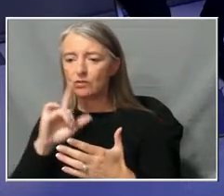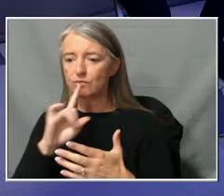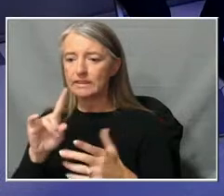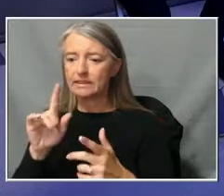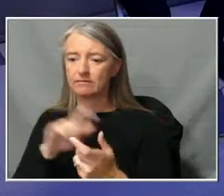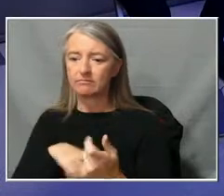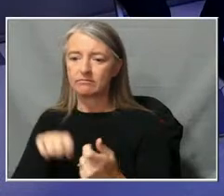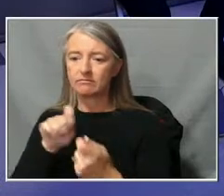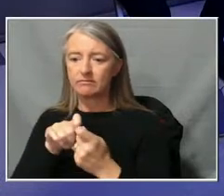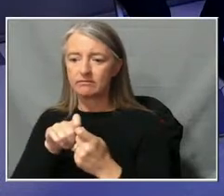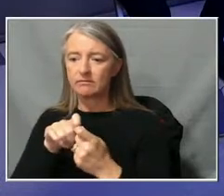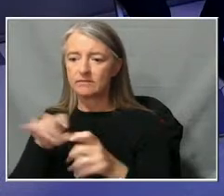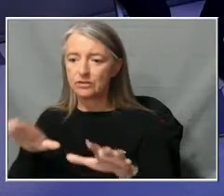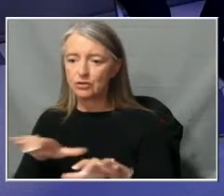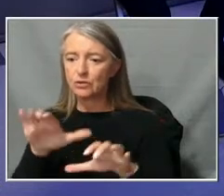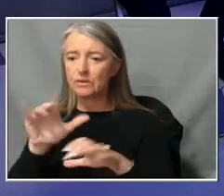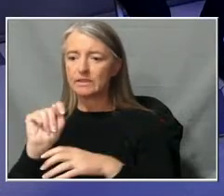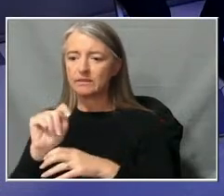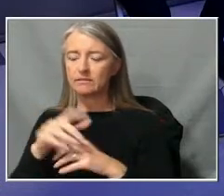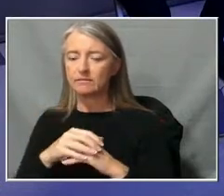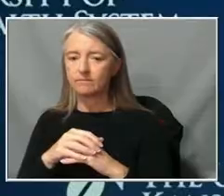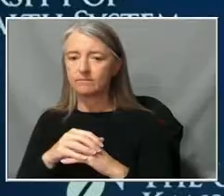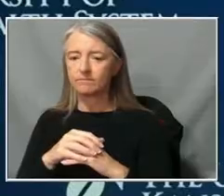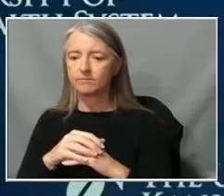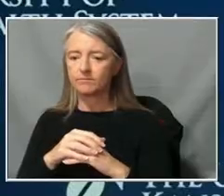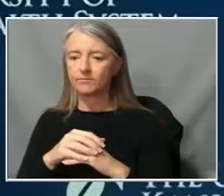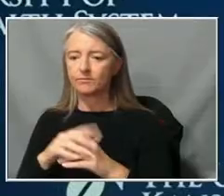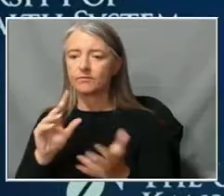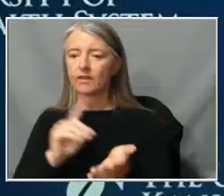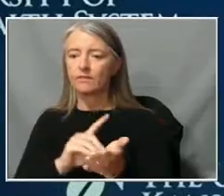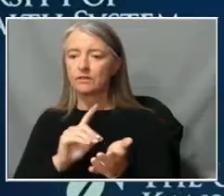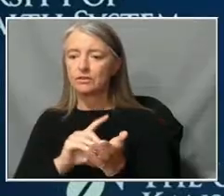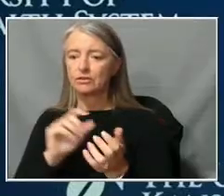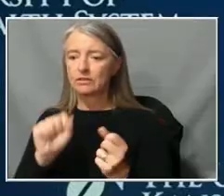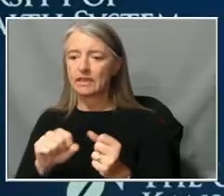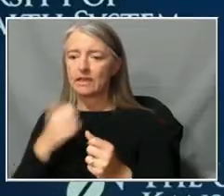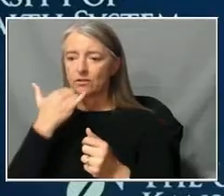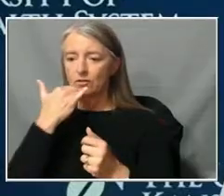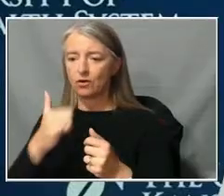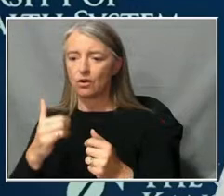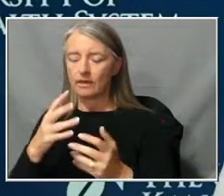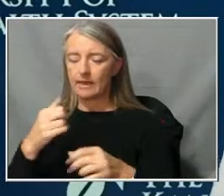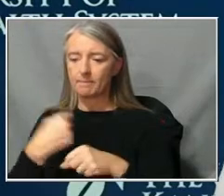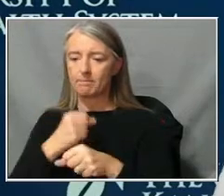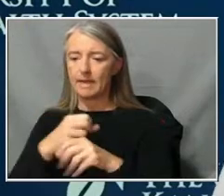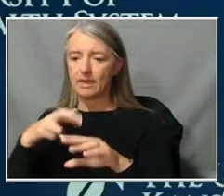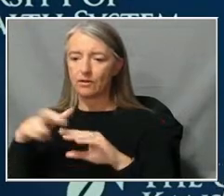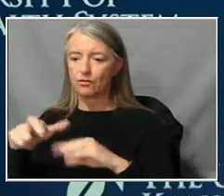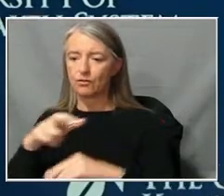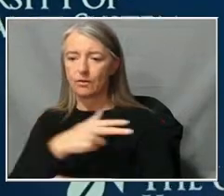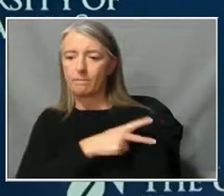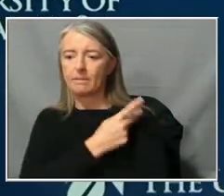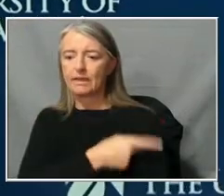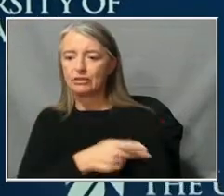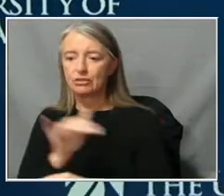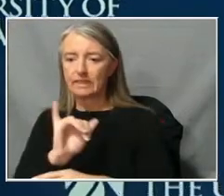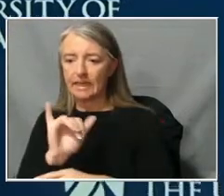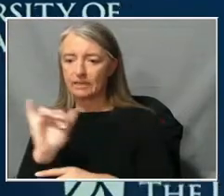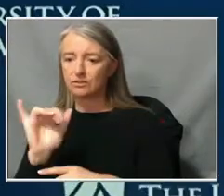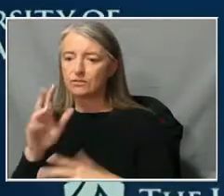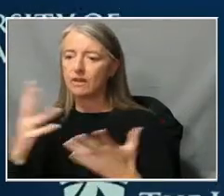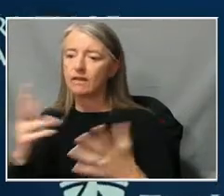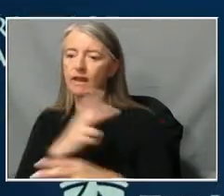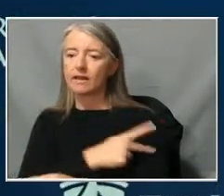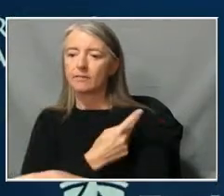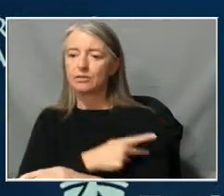I'll just add that, I think physicians can call a navigation team and make a referral. Patients can too. We get a lot of patients who